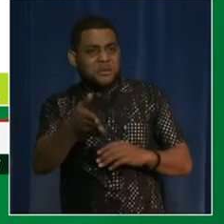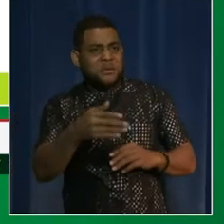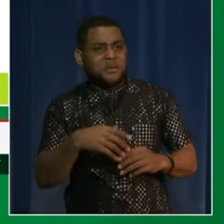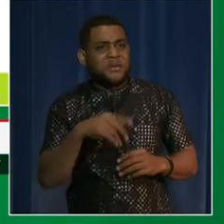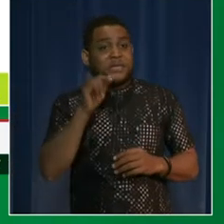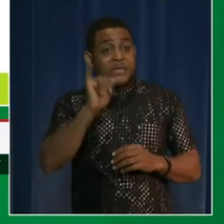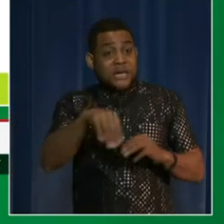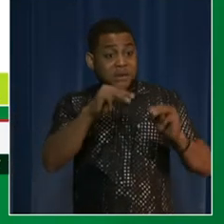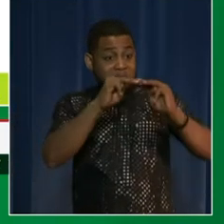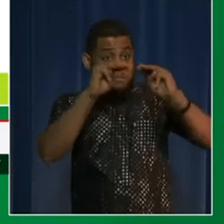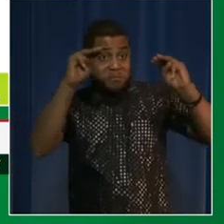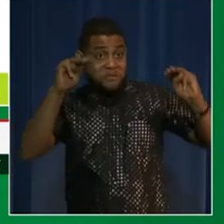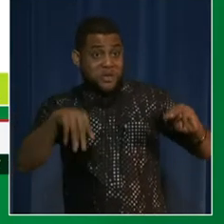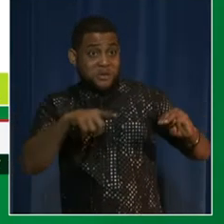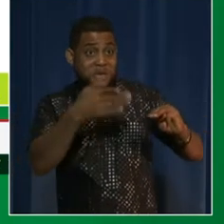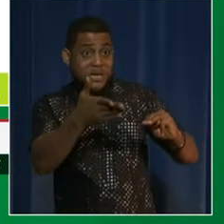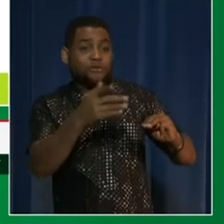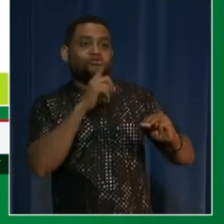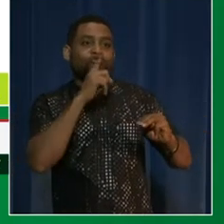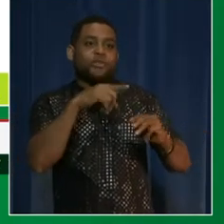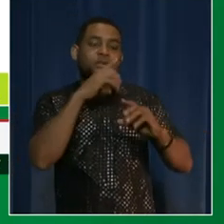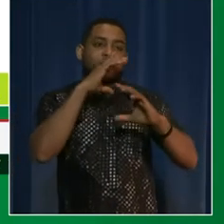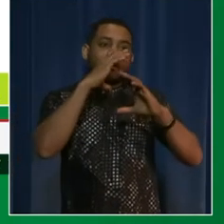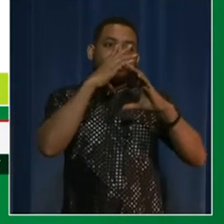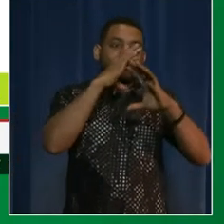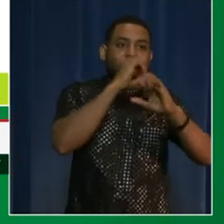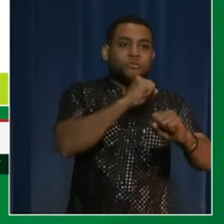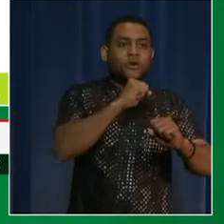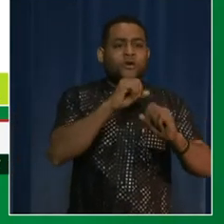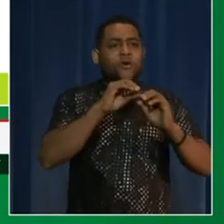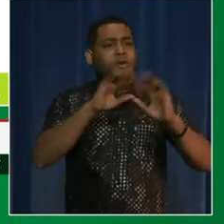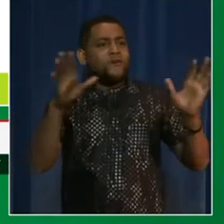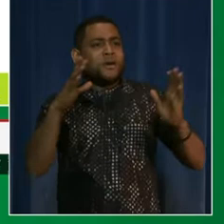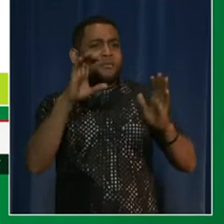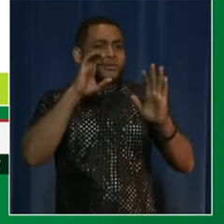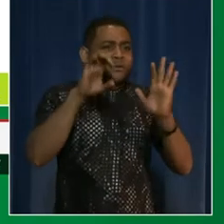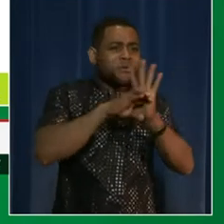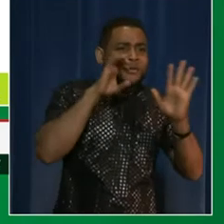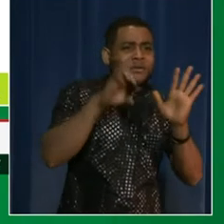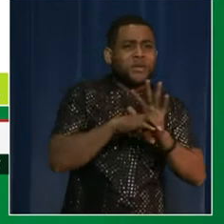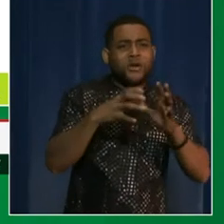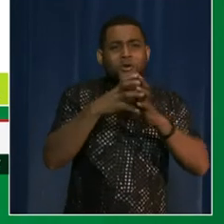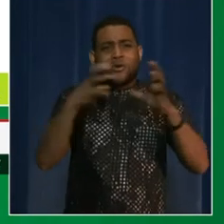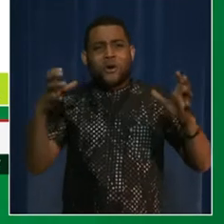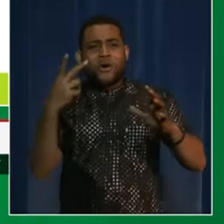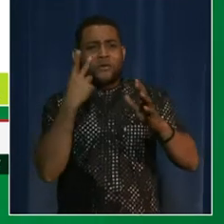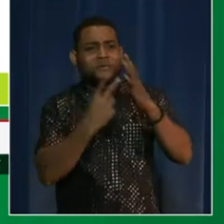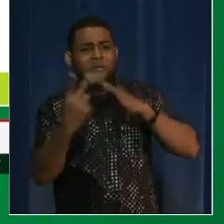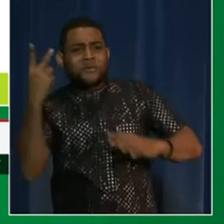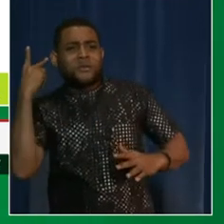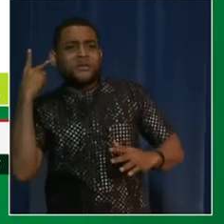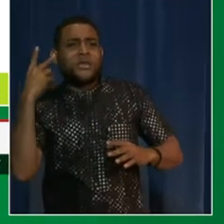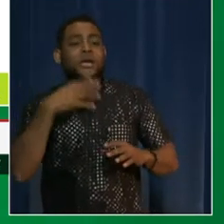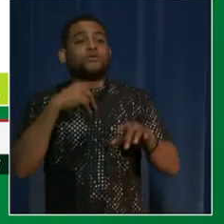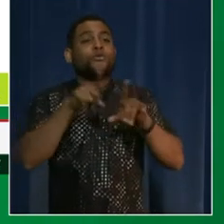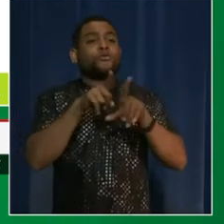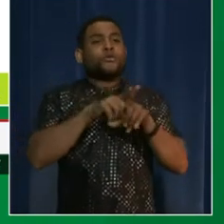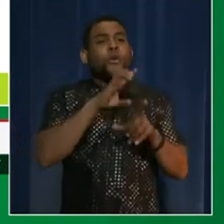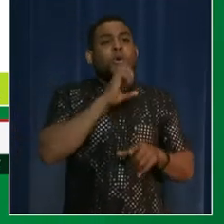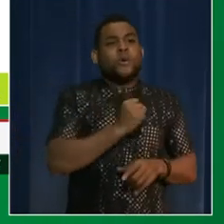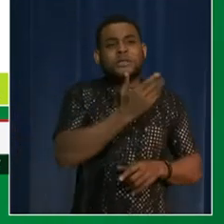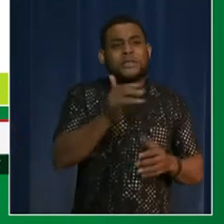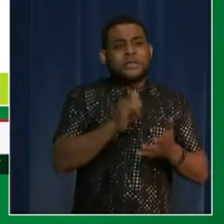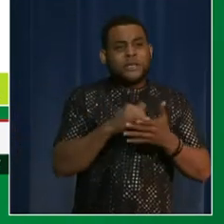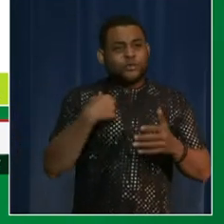very interesting. It includes a lot of photos, a lot of memorabilia, and a lot of old apparatus. It